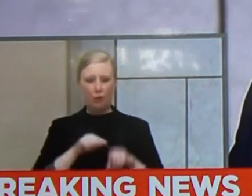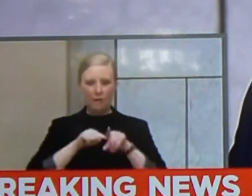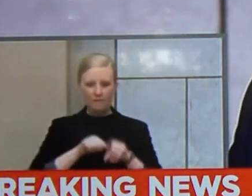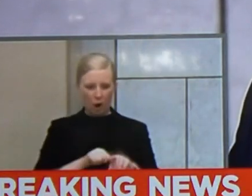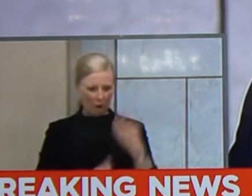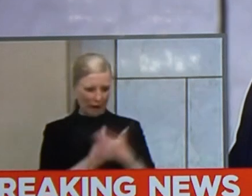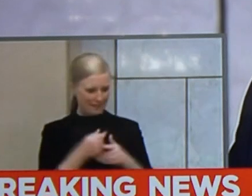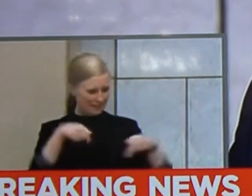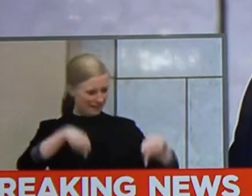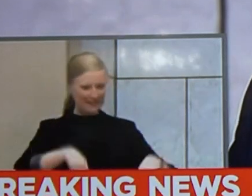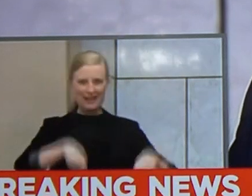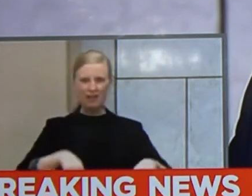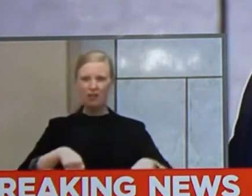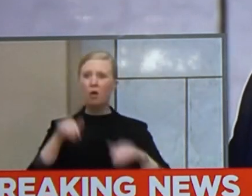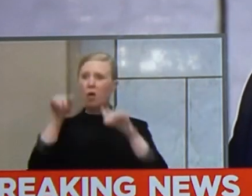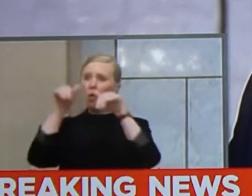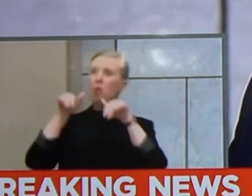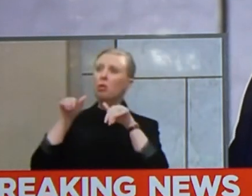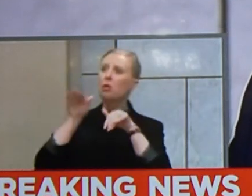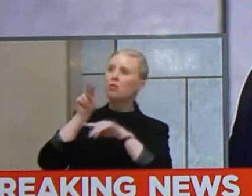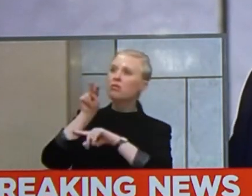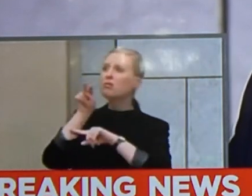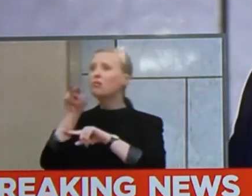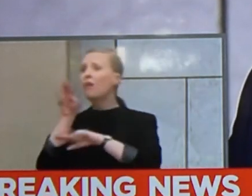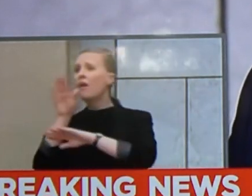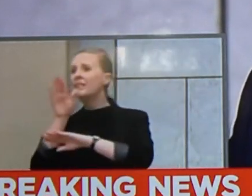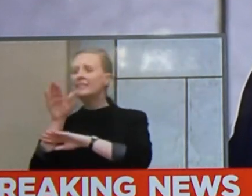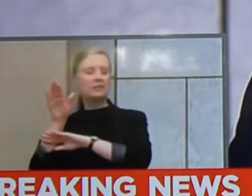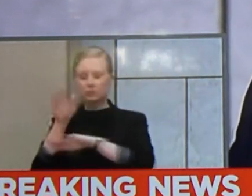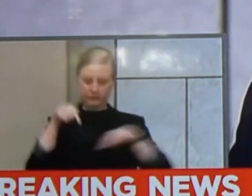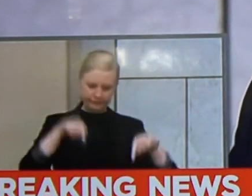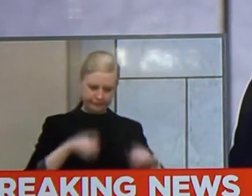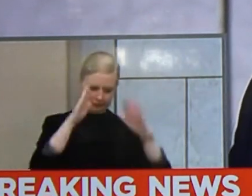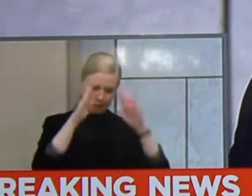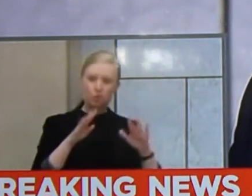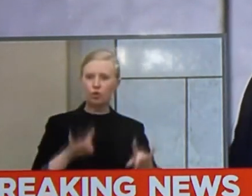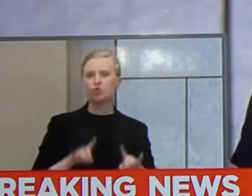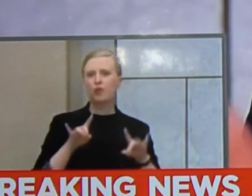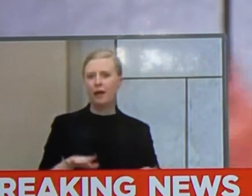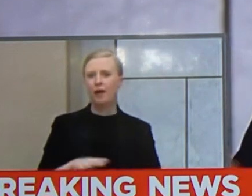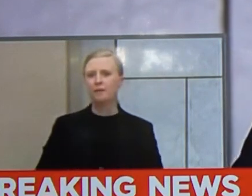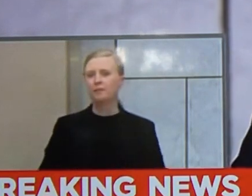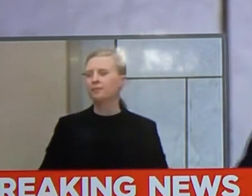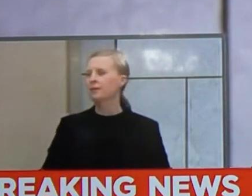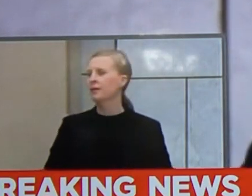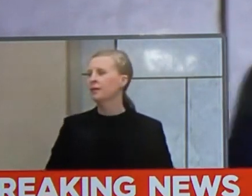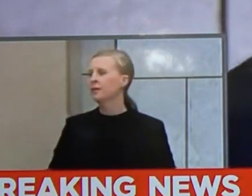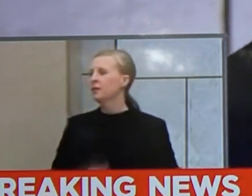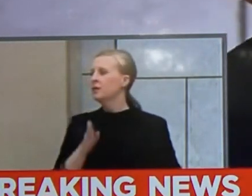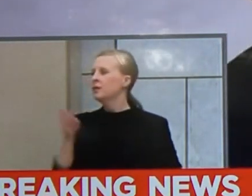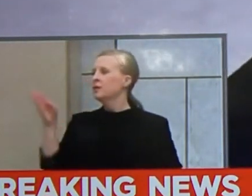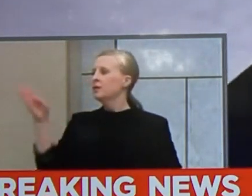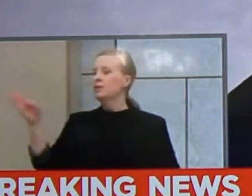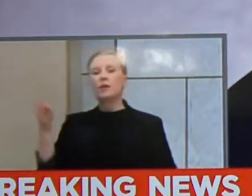circumstances. It's built for Australia, JobKeeper, and I think it'll work for Australia as well. Just, yep. Then we'll finish with.